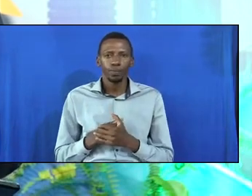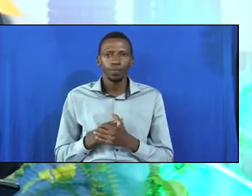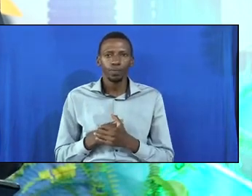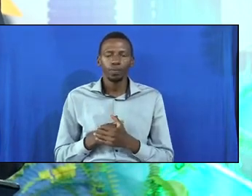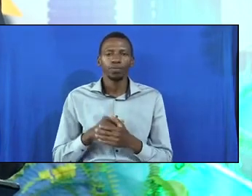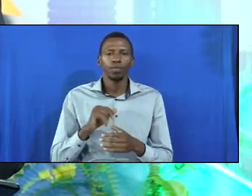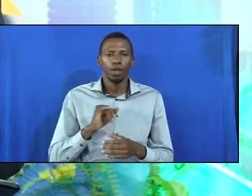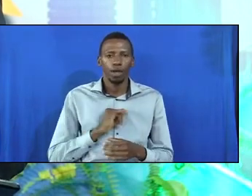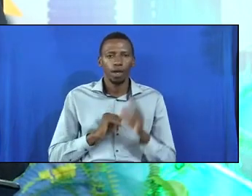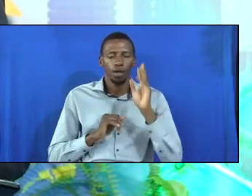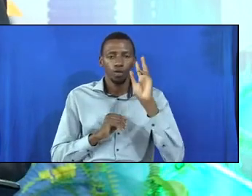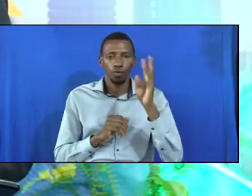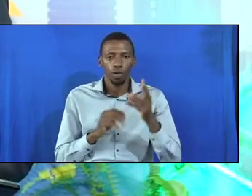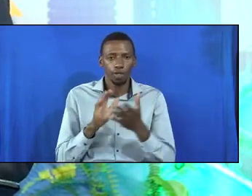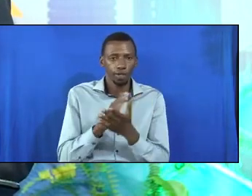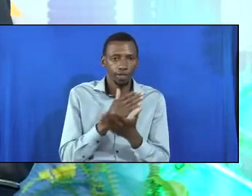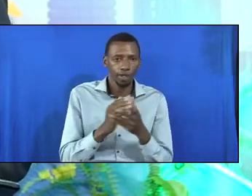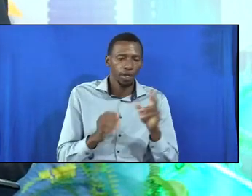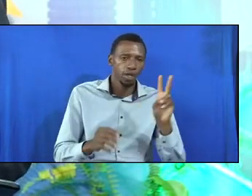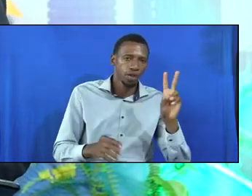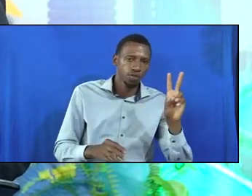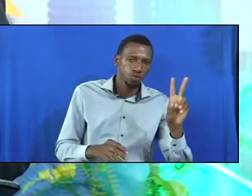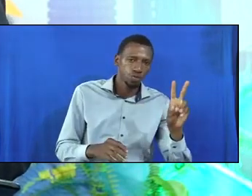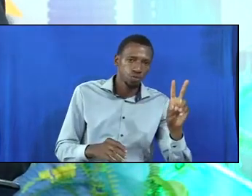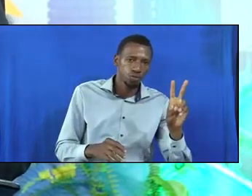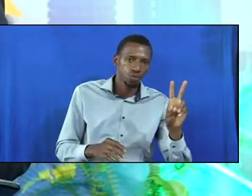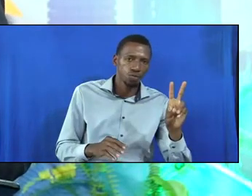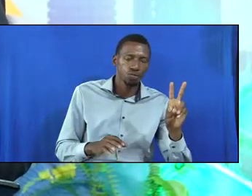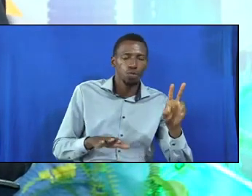I will share two or three testimonies.